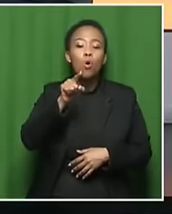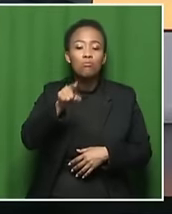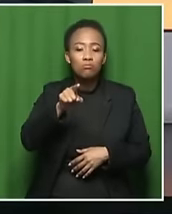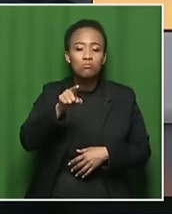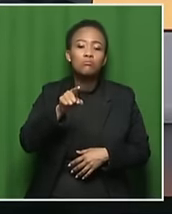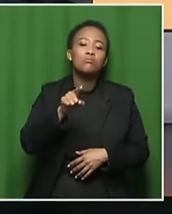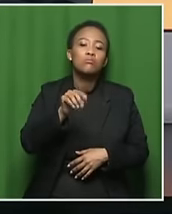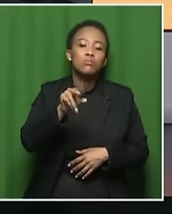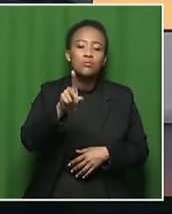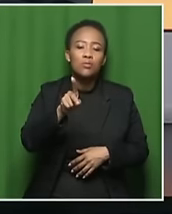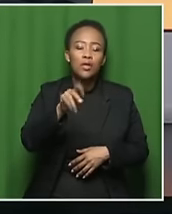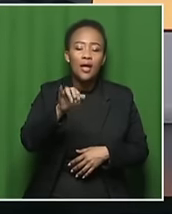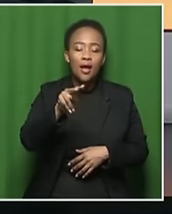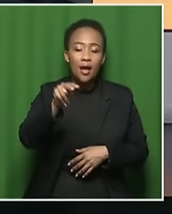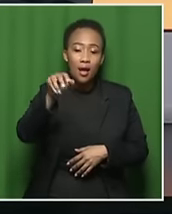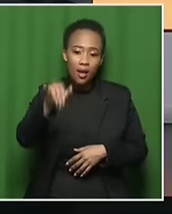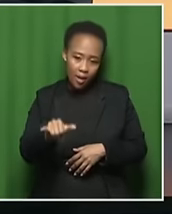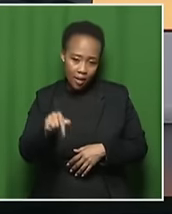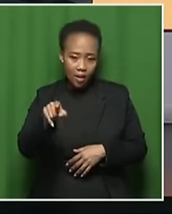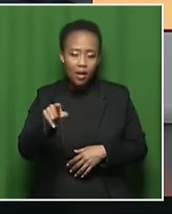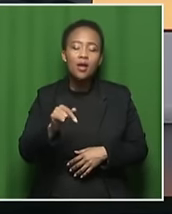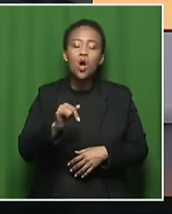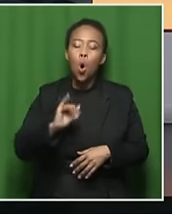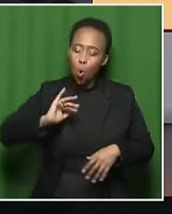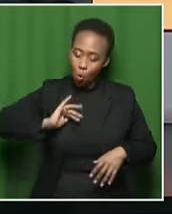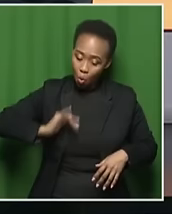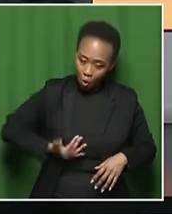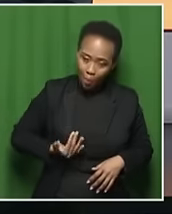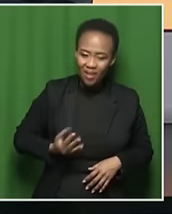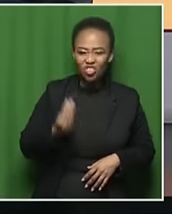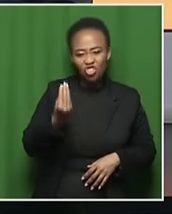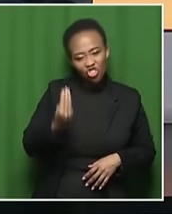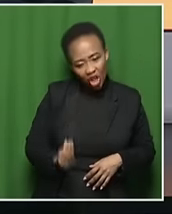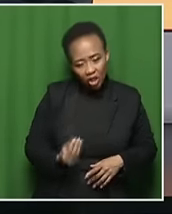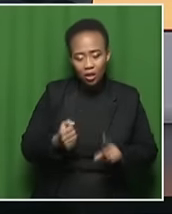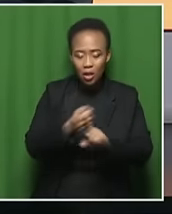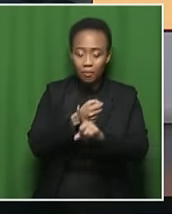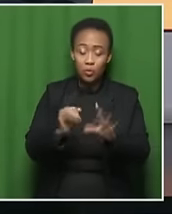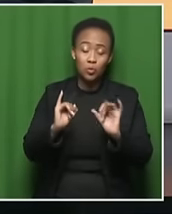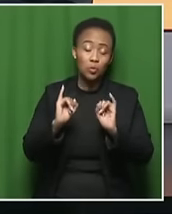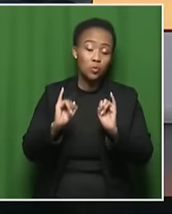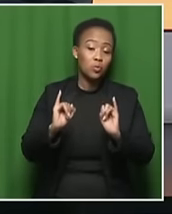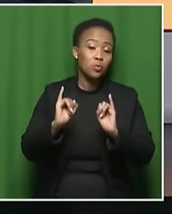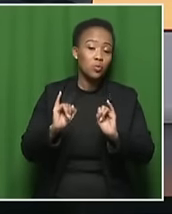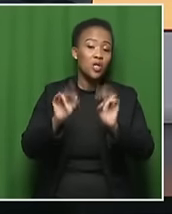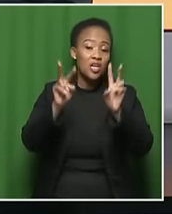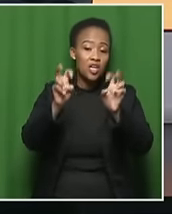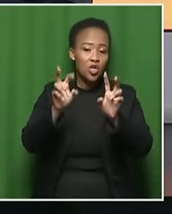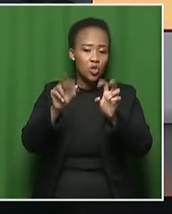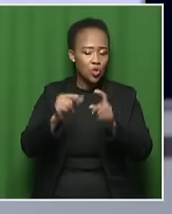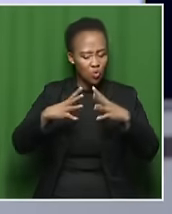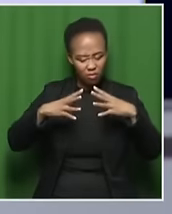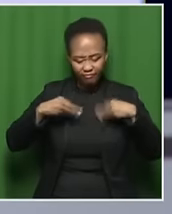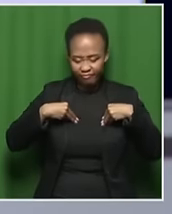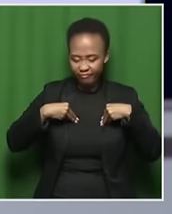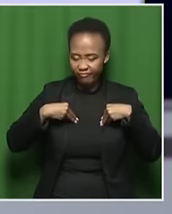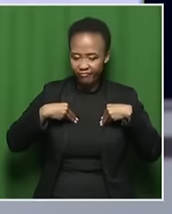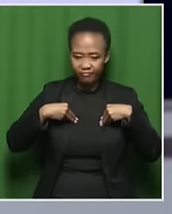Gender-based violence or woman abuse and child abuse is a very critical issue. We don't subscribe to that,